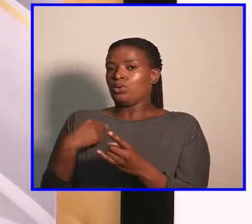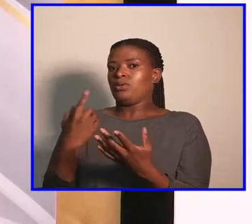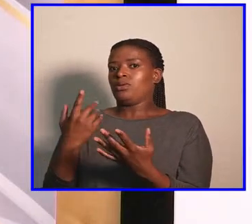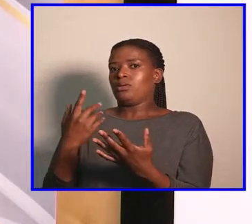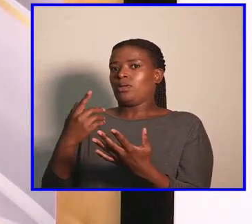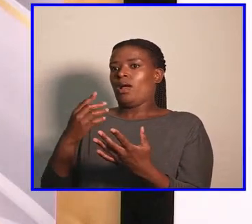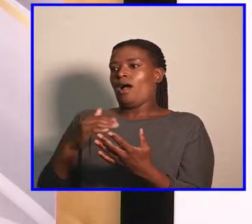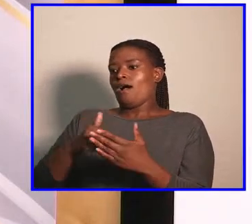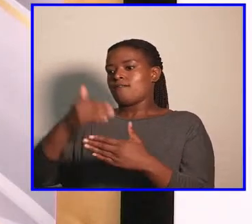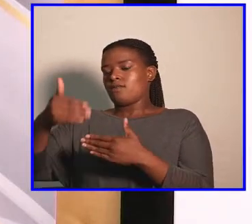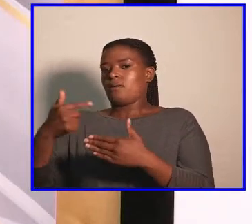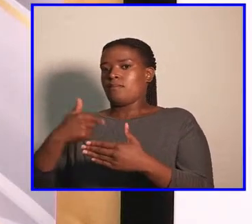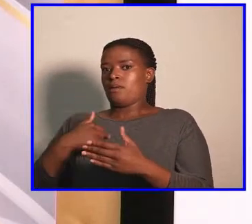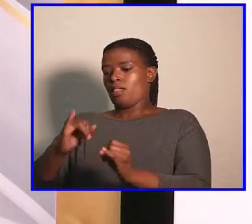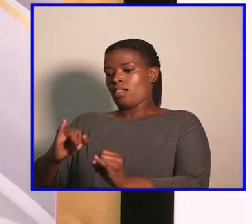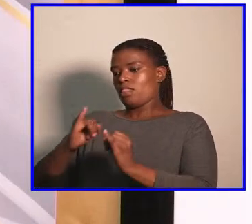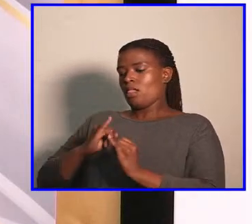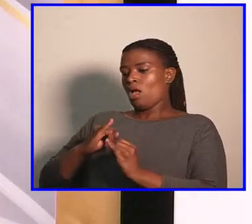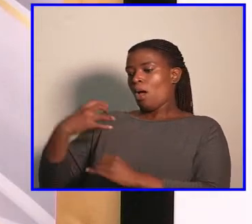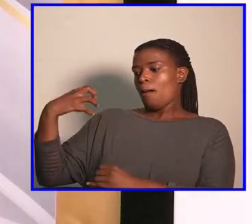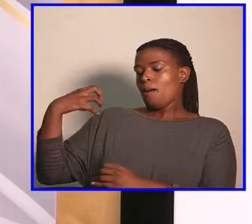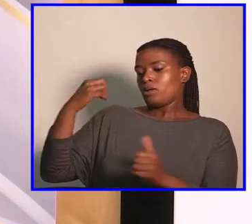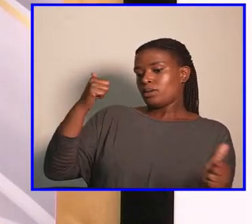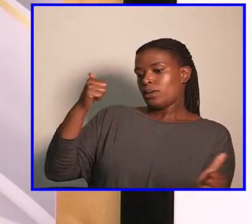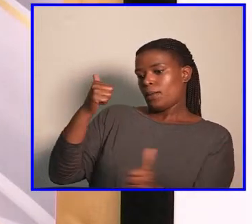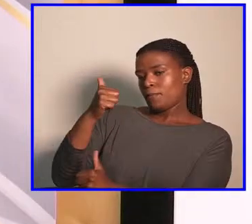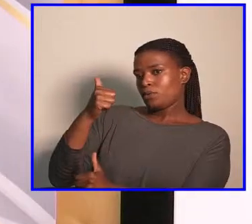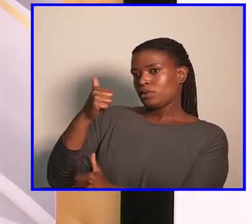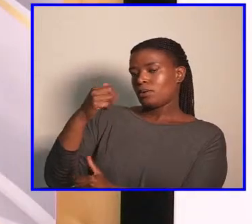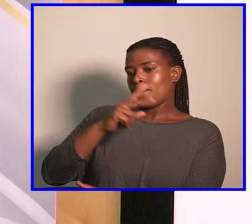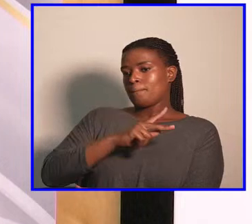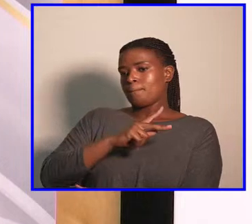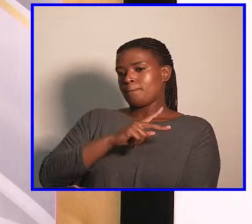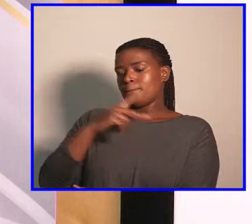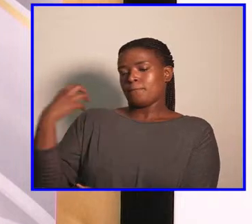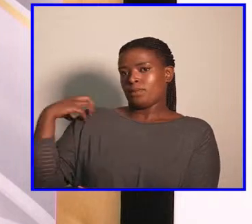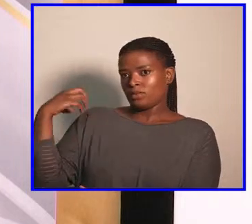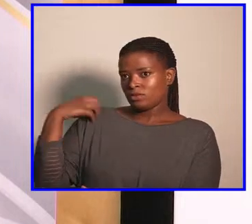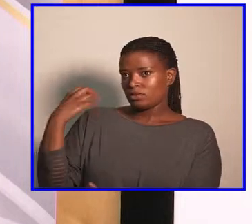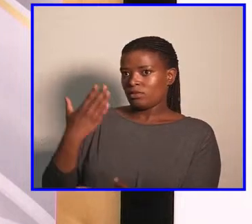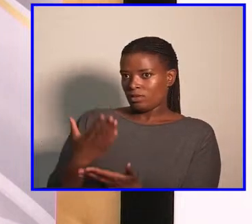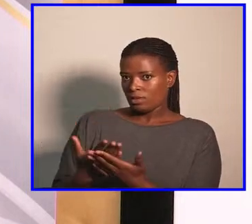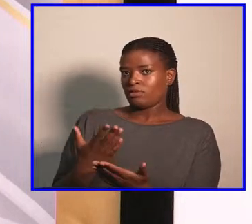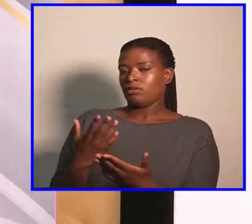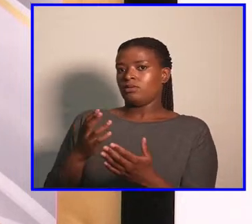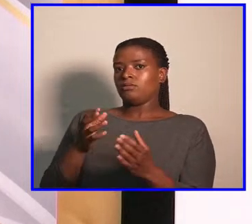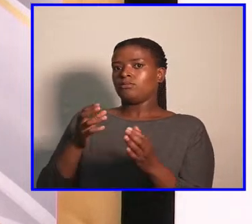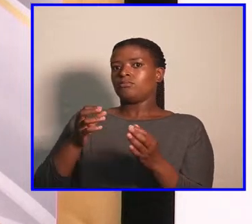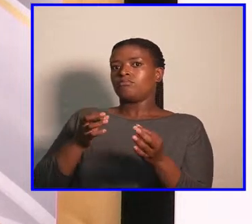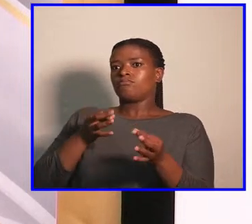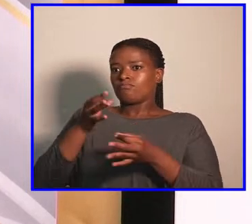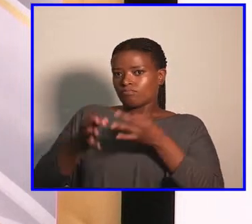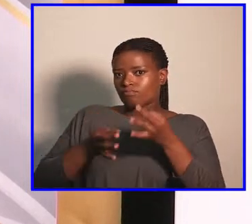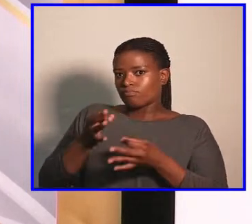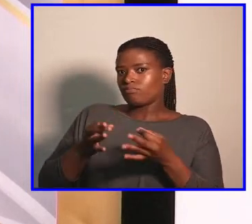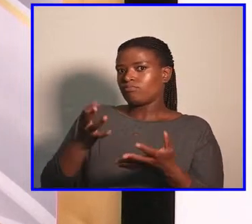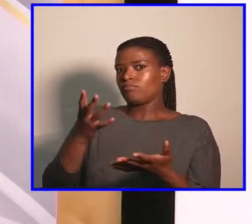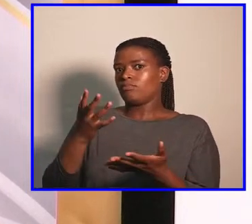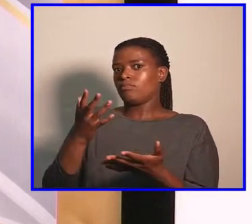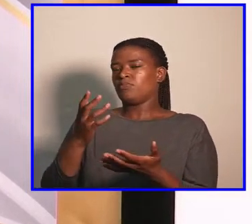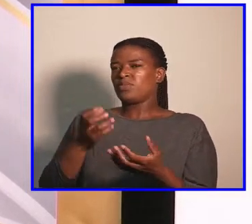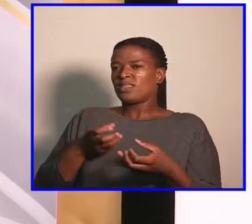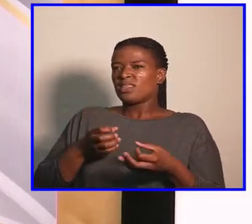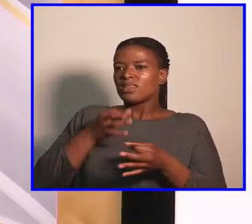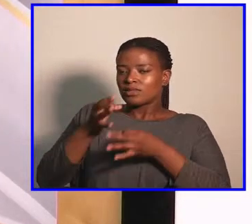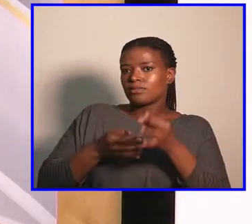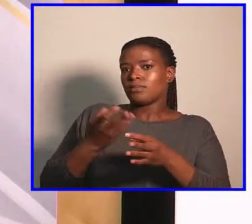will invite the Deputy Minister, Dr. David Masondo, to make some introductory remarks and to formally